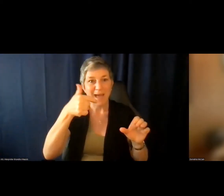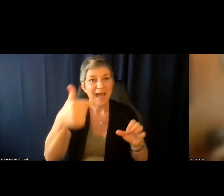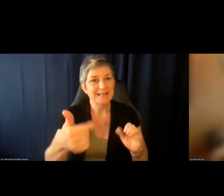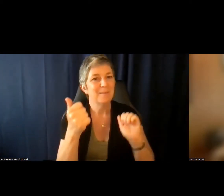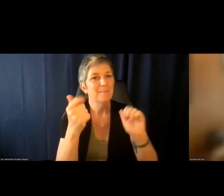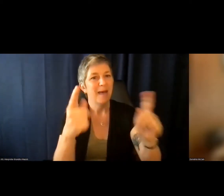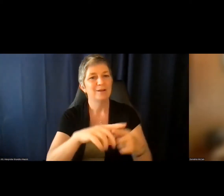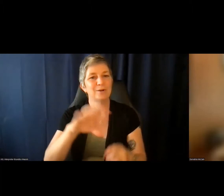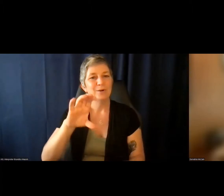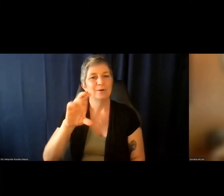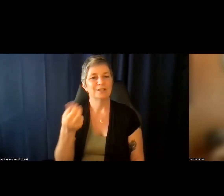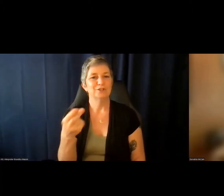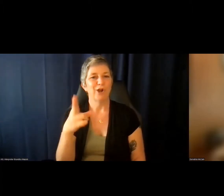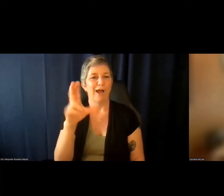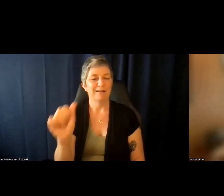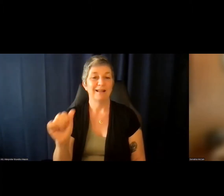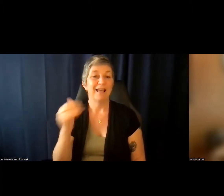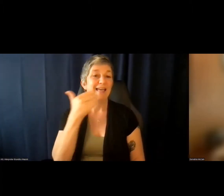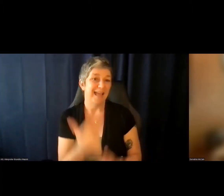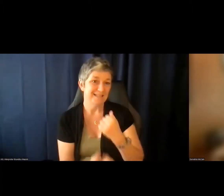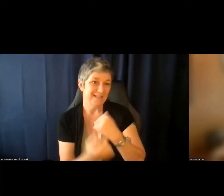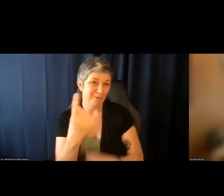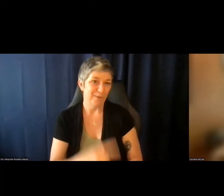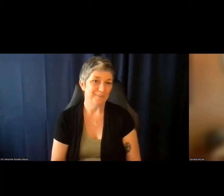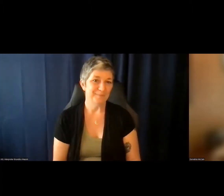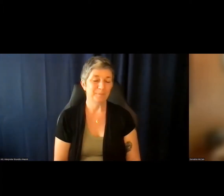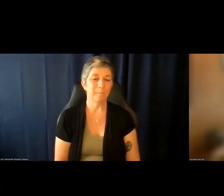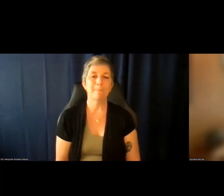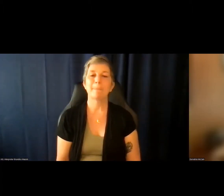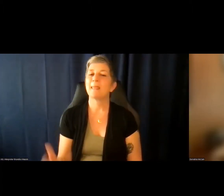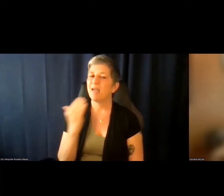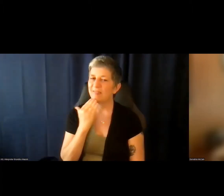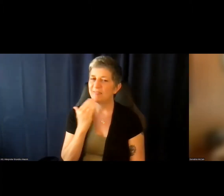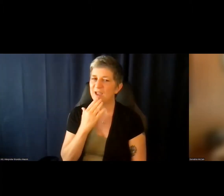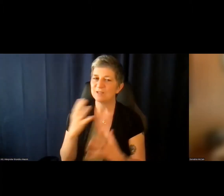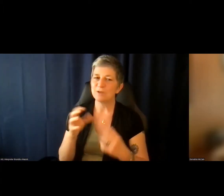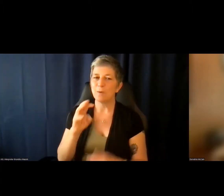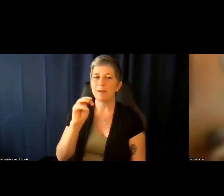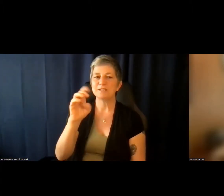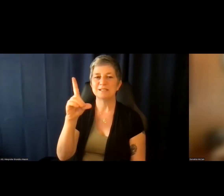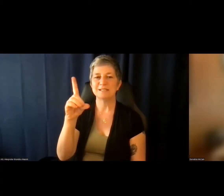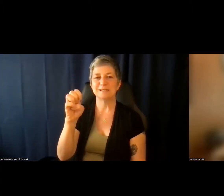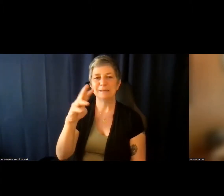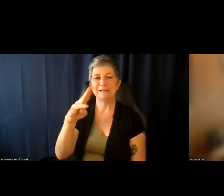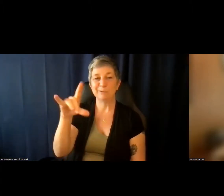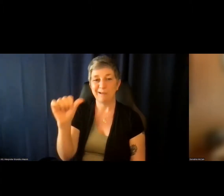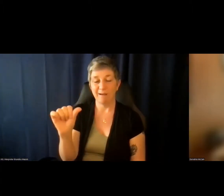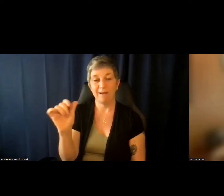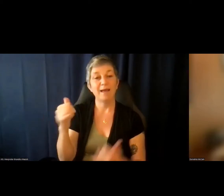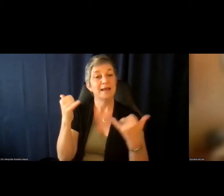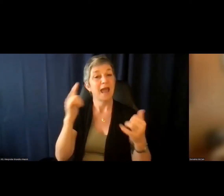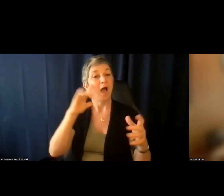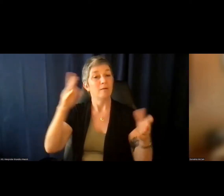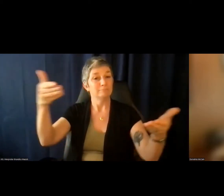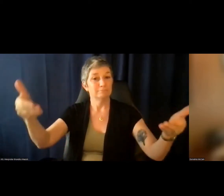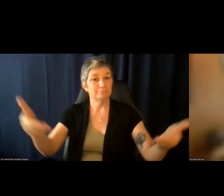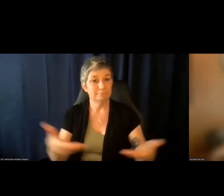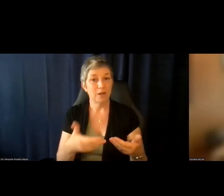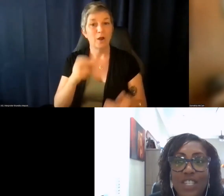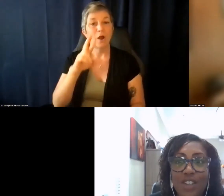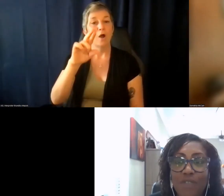you, Kashana. Thanks, everybody. Thank you so much, Demetria. I would now like to present Richard